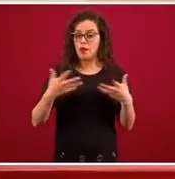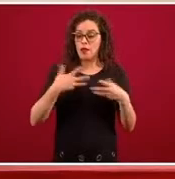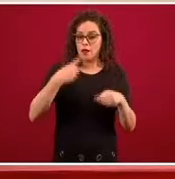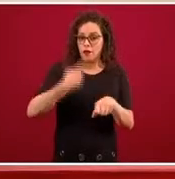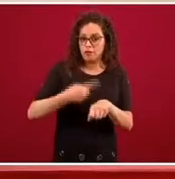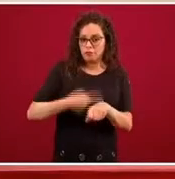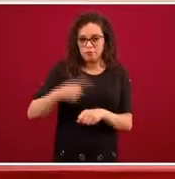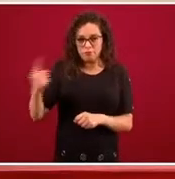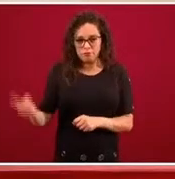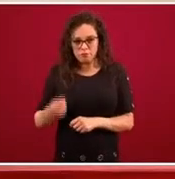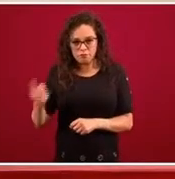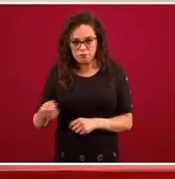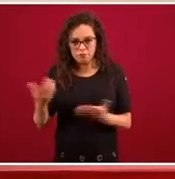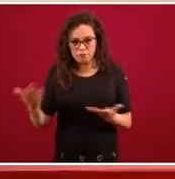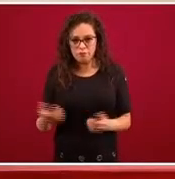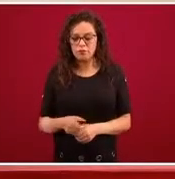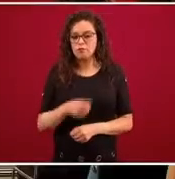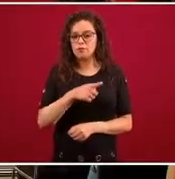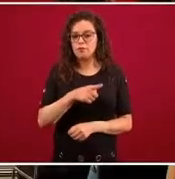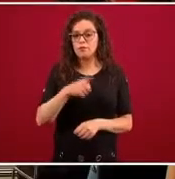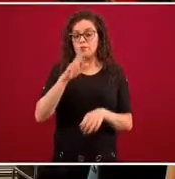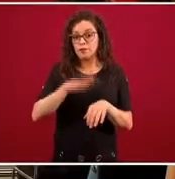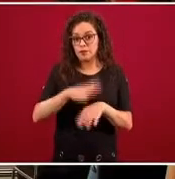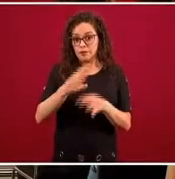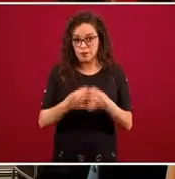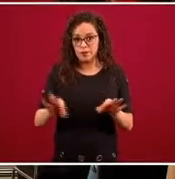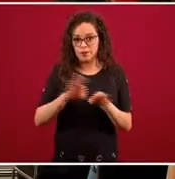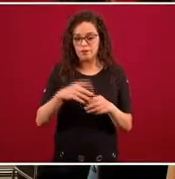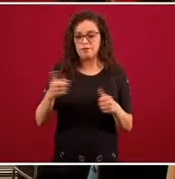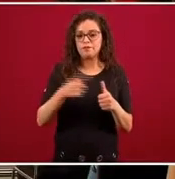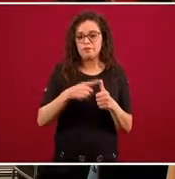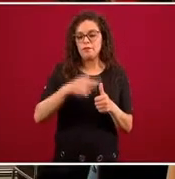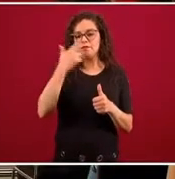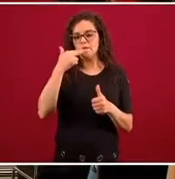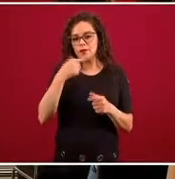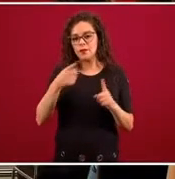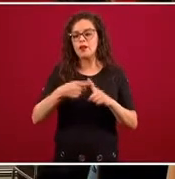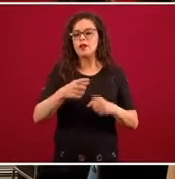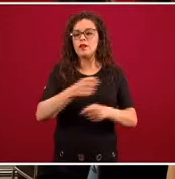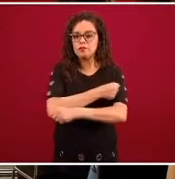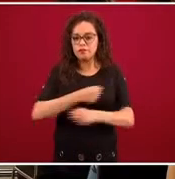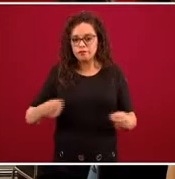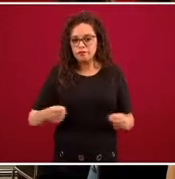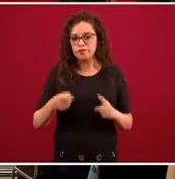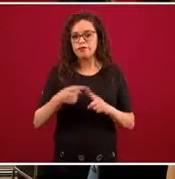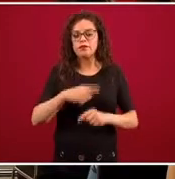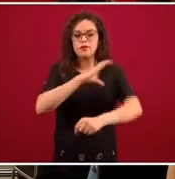the people who have some sort of chronic disease, especially diabetes, hypertension,